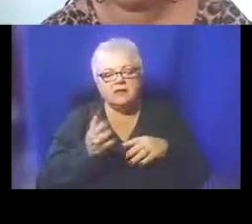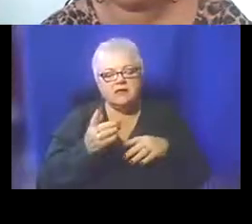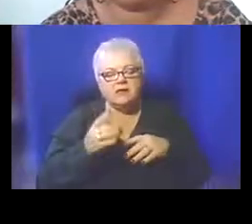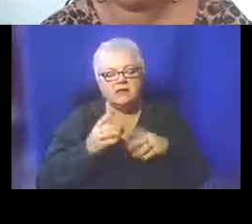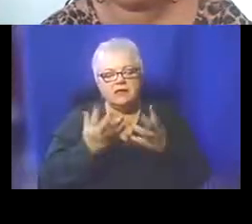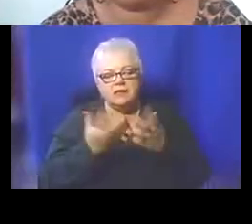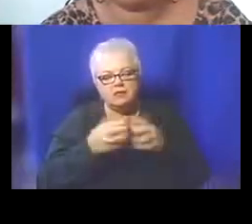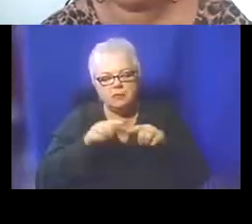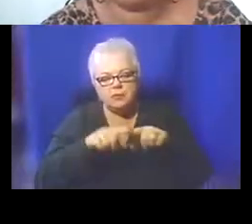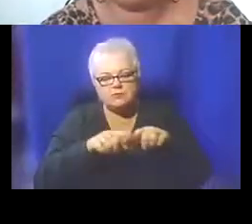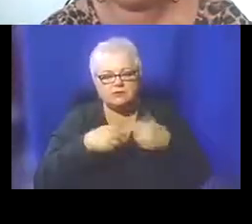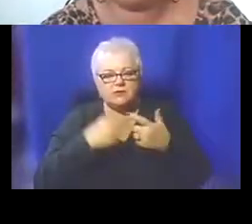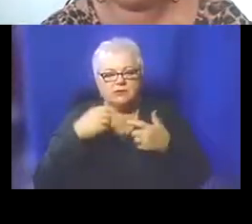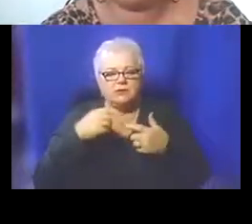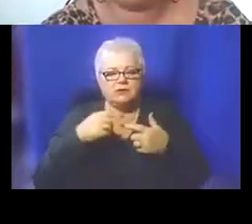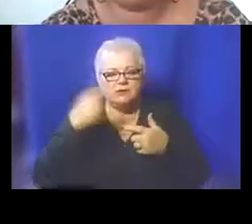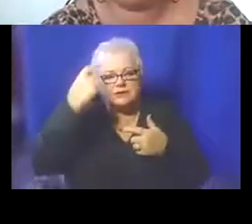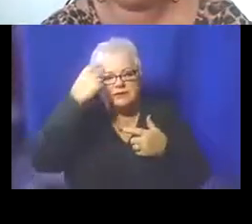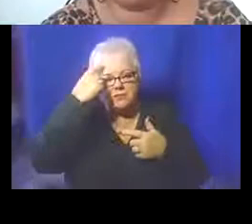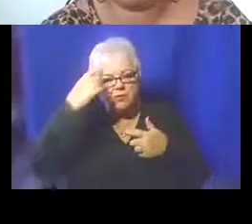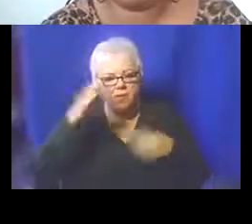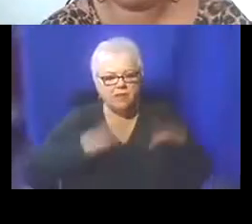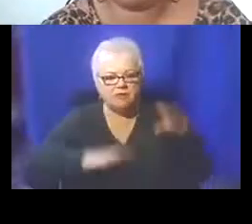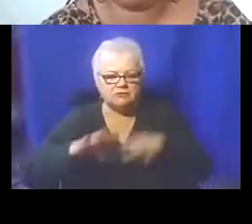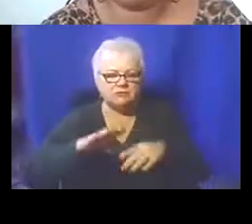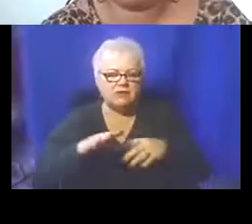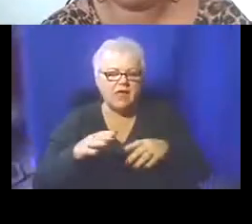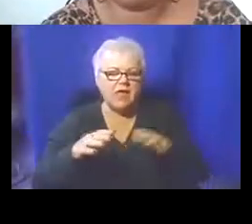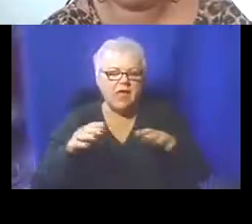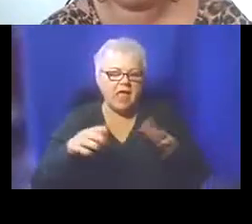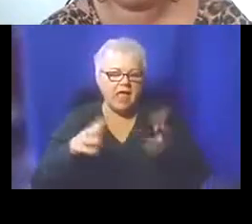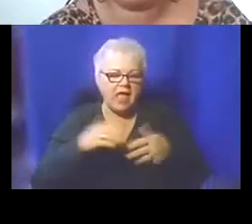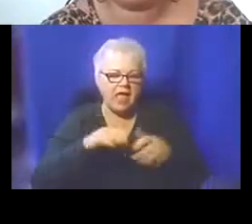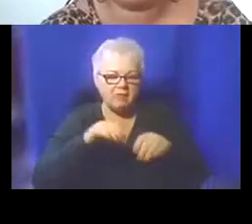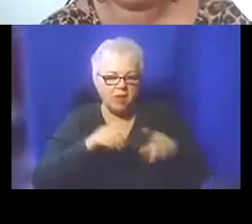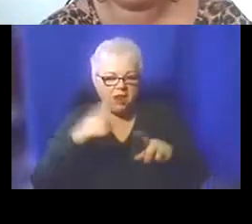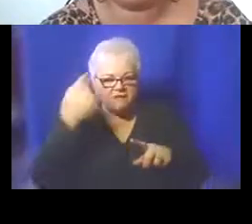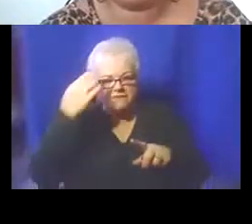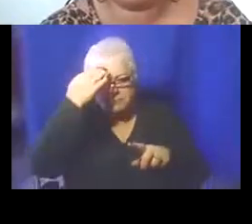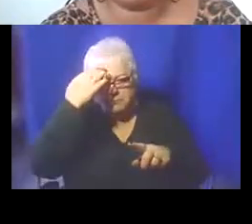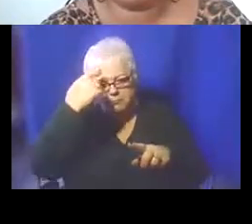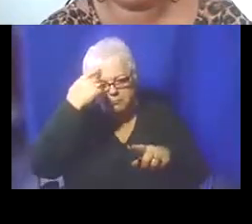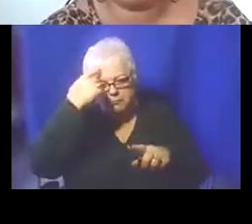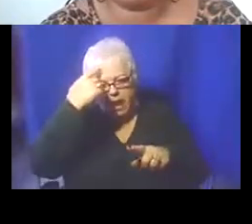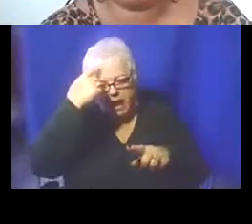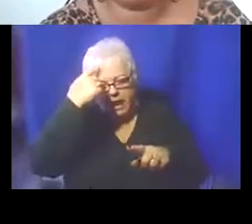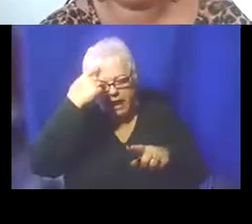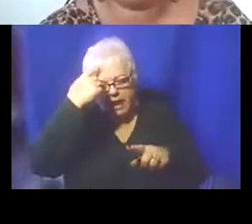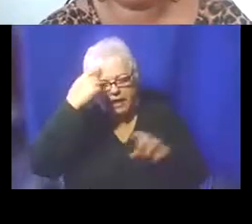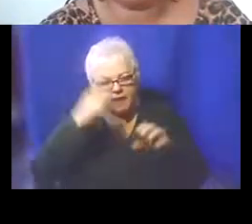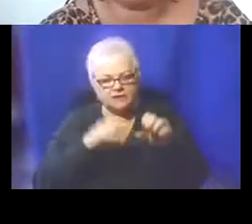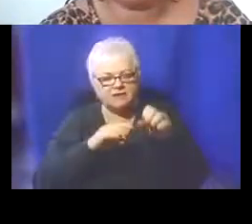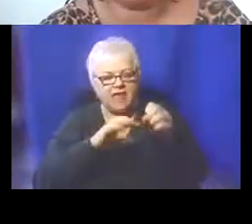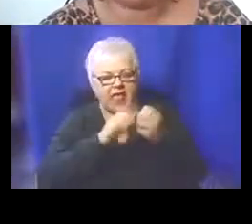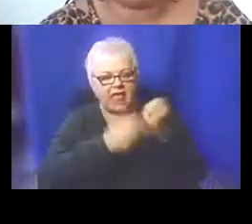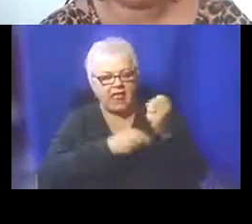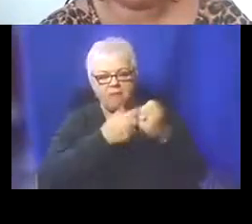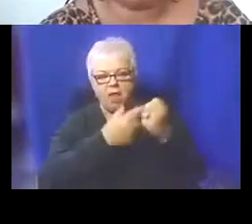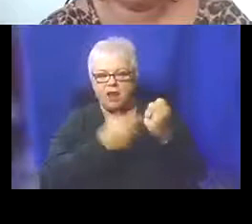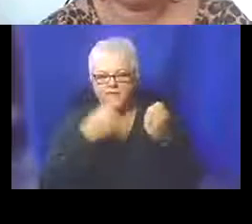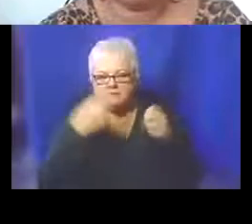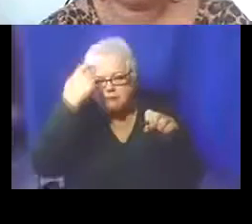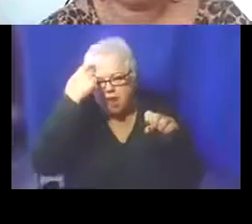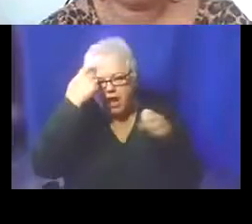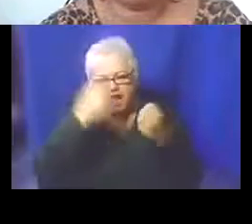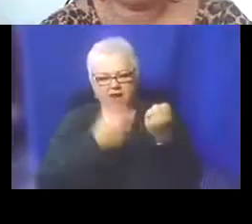Dan came up with a lovely hand model of the human brain. So let's kind of go through the hand model of the brain.